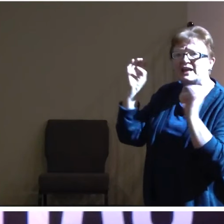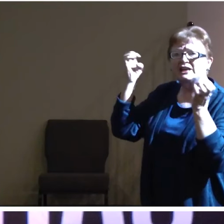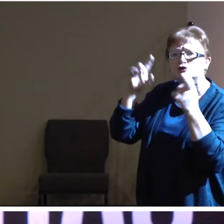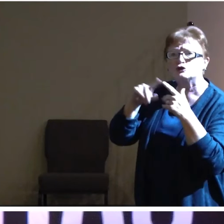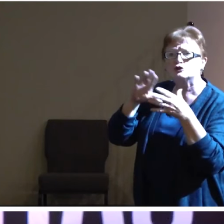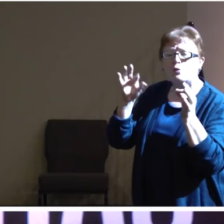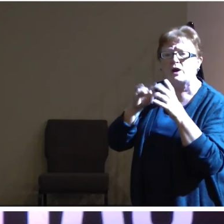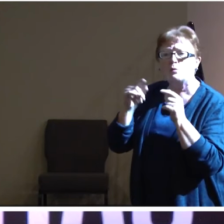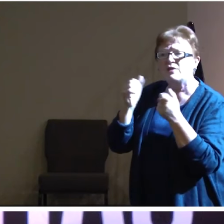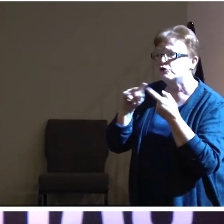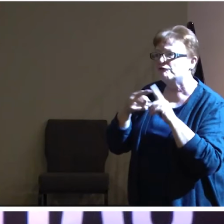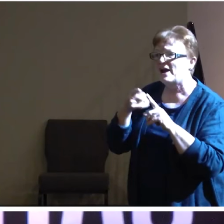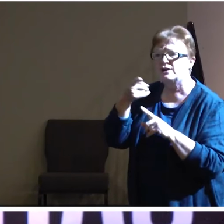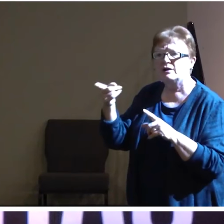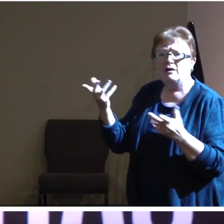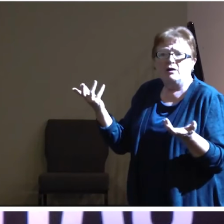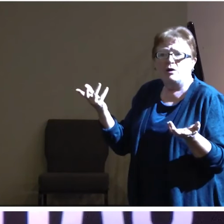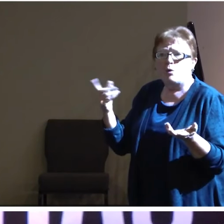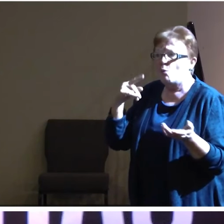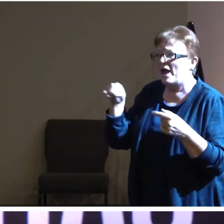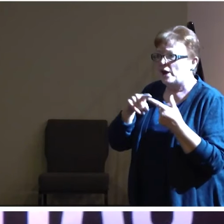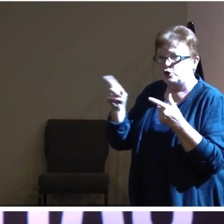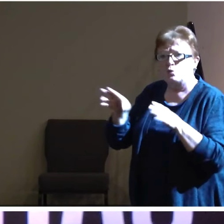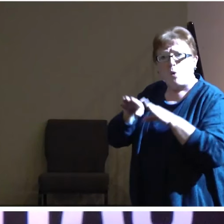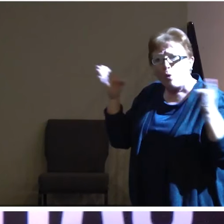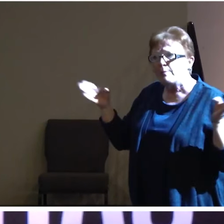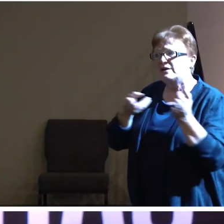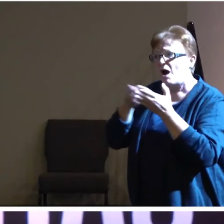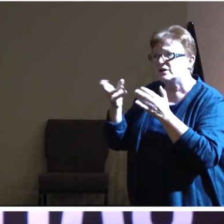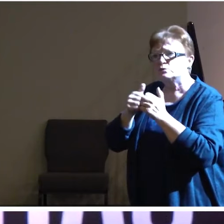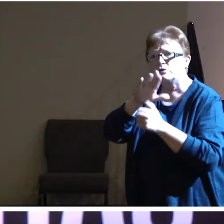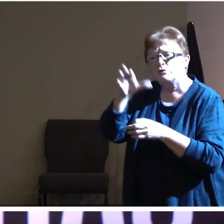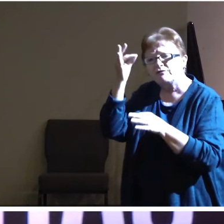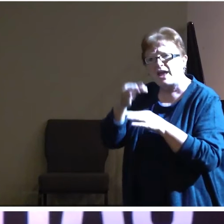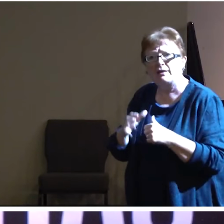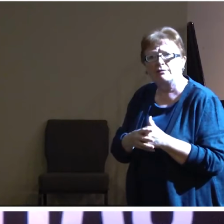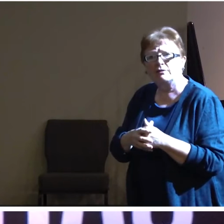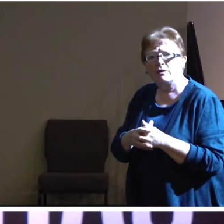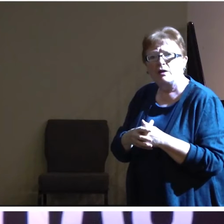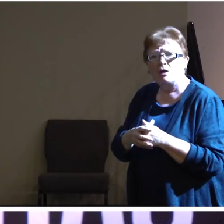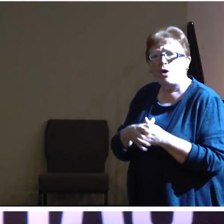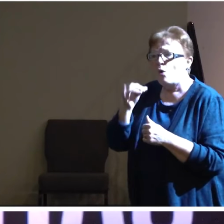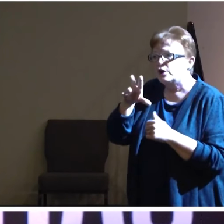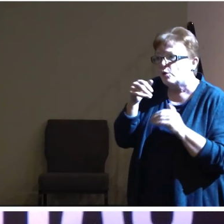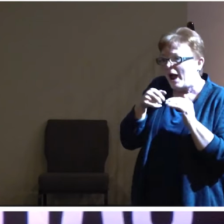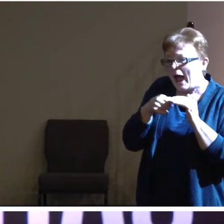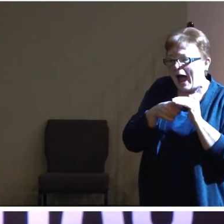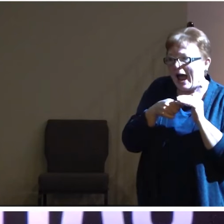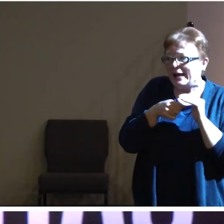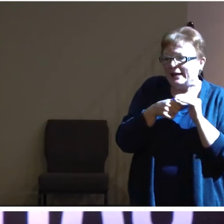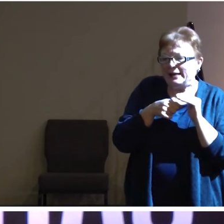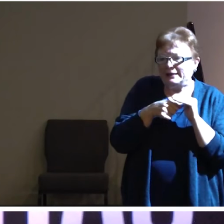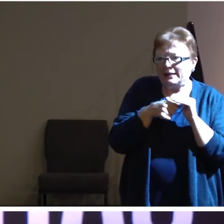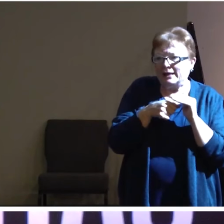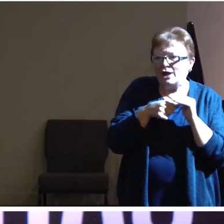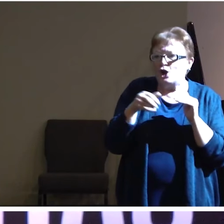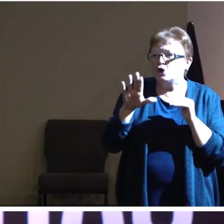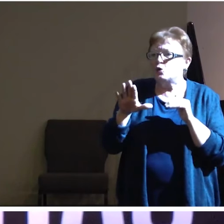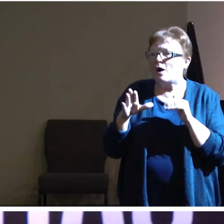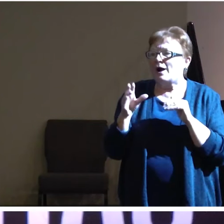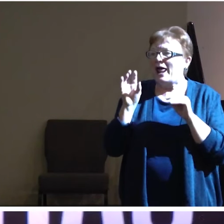friend or a colleague? Are you open and honest about your faith? Or are you hiding your light, as we say, under a bushel?